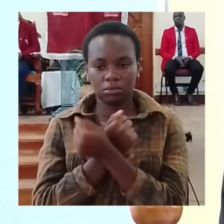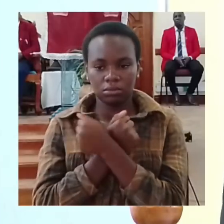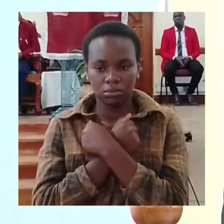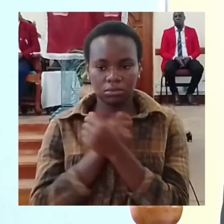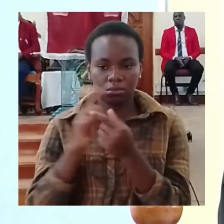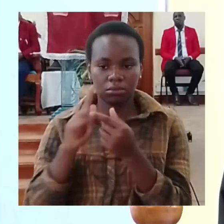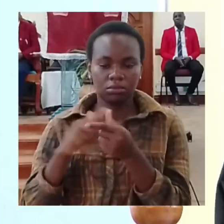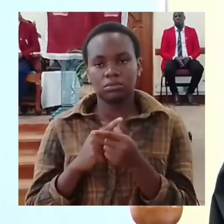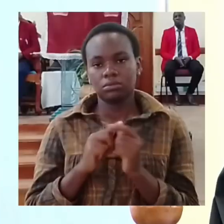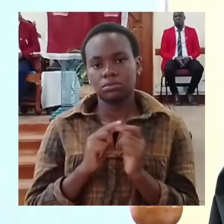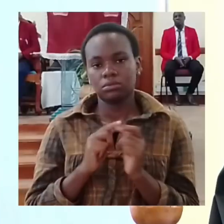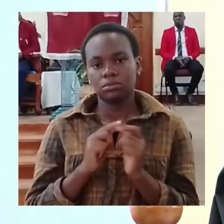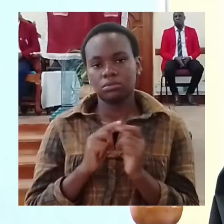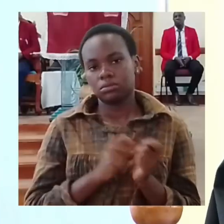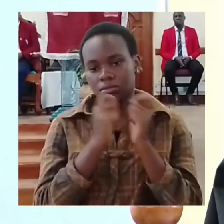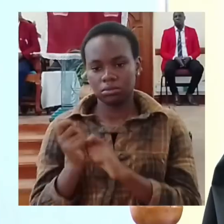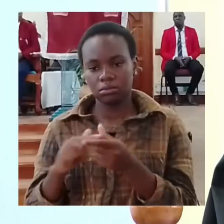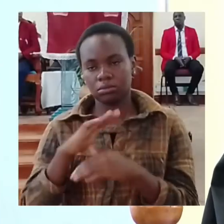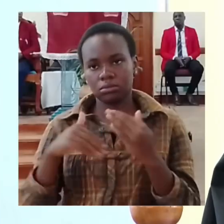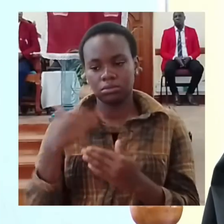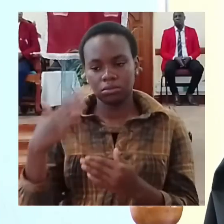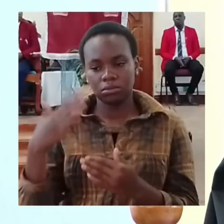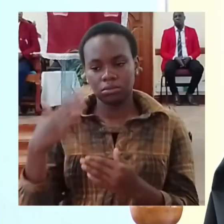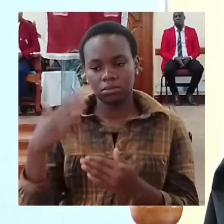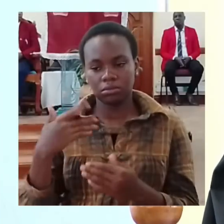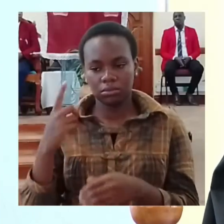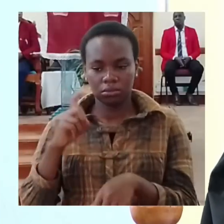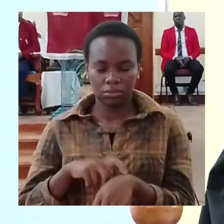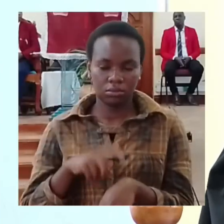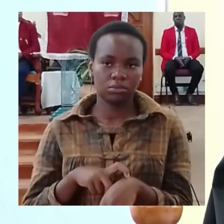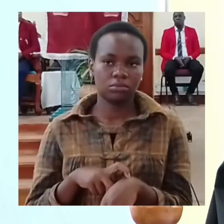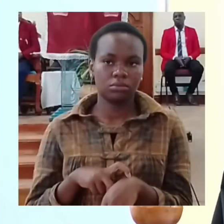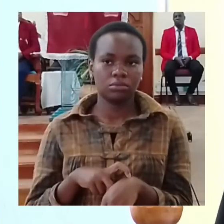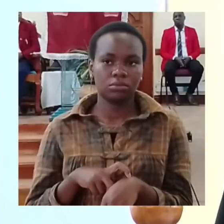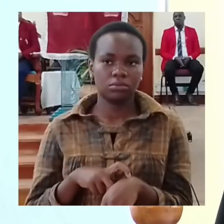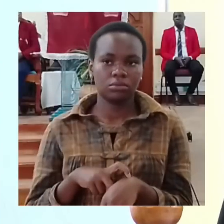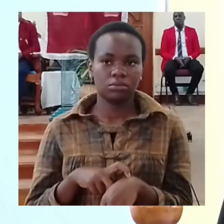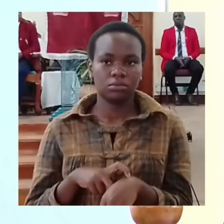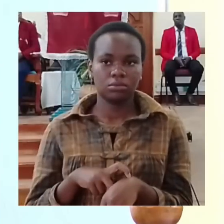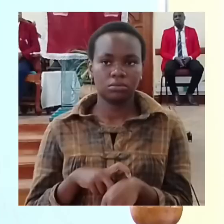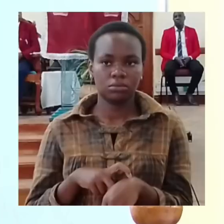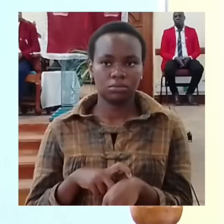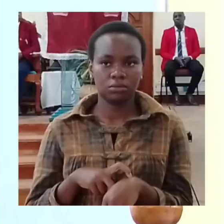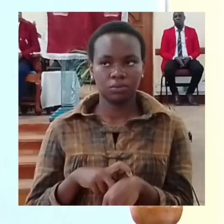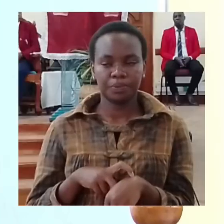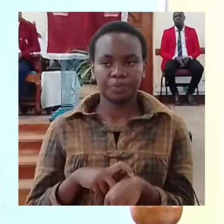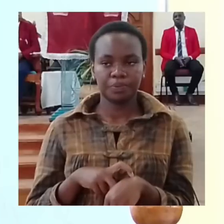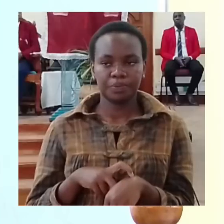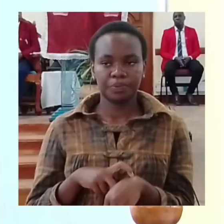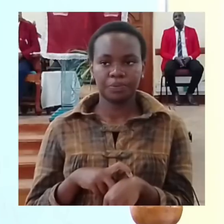taranda citũ. Let us be available. Let us be available.